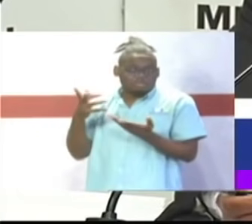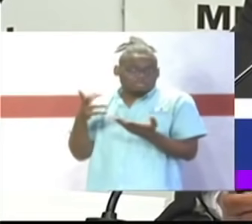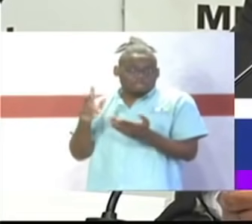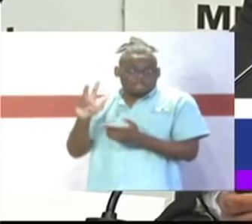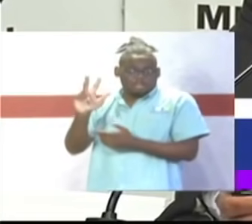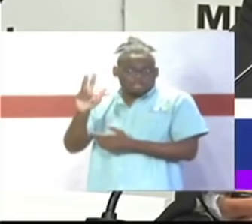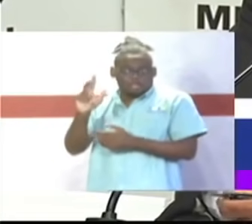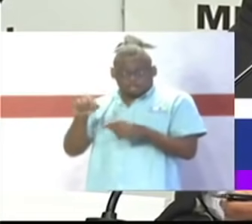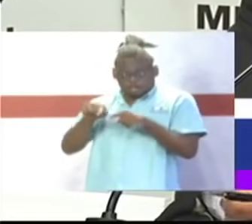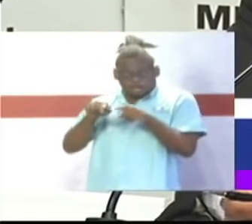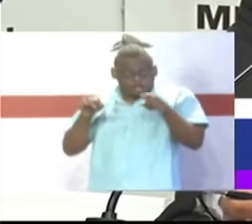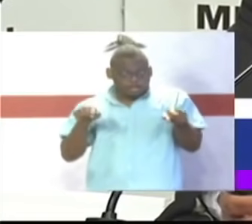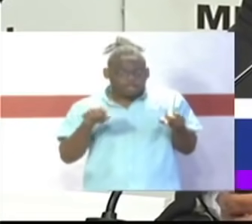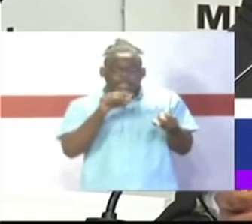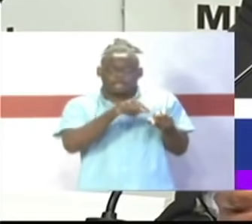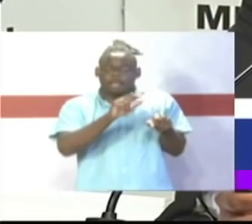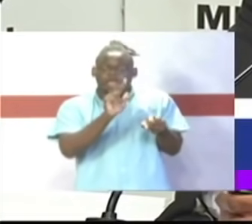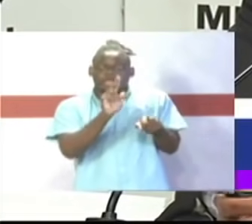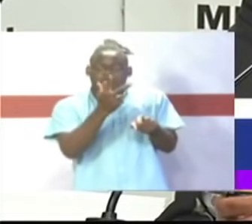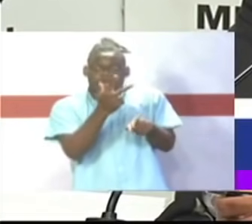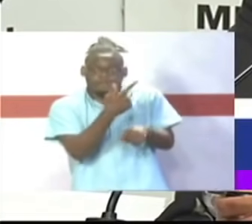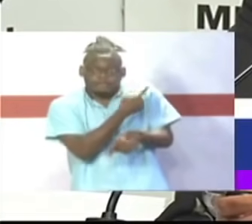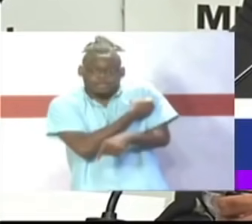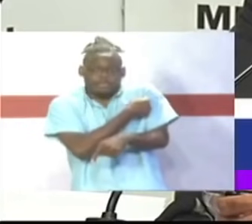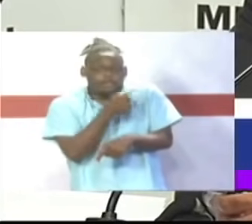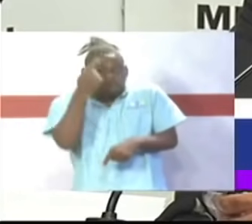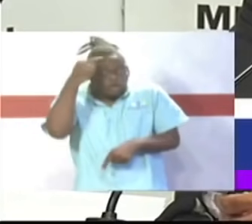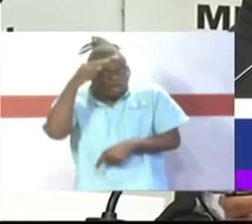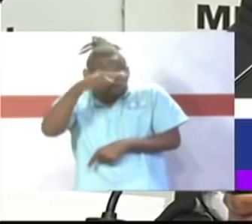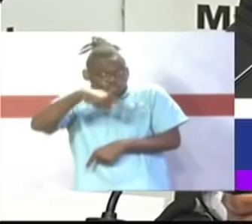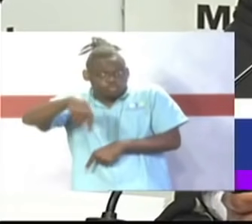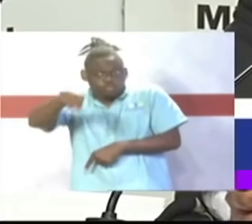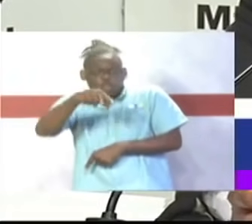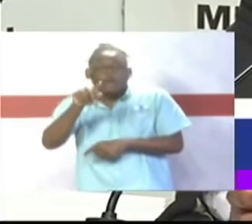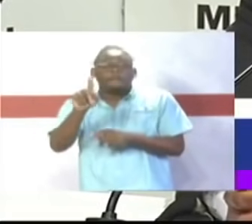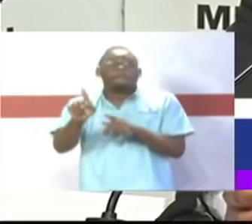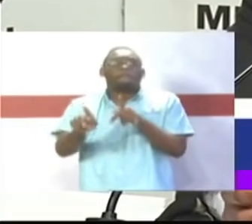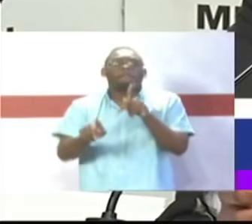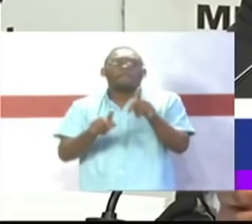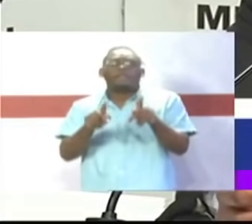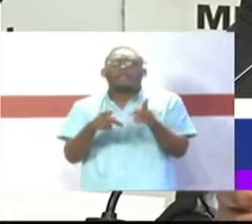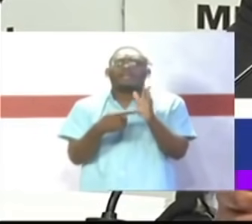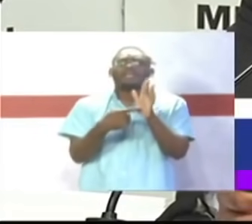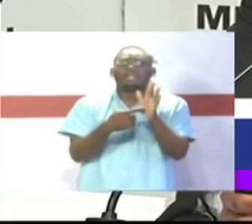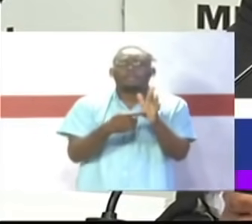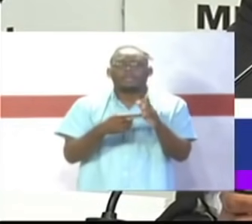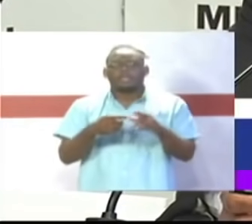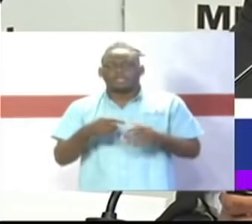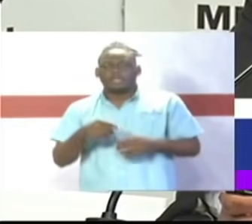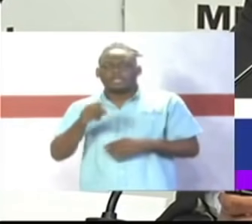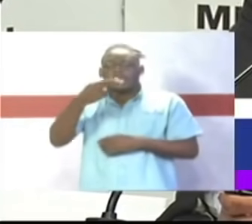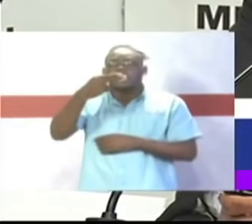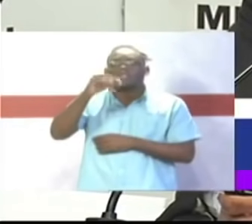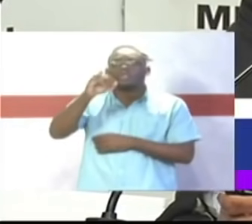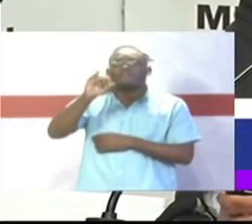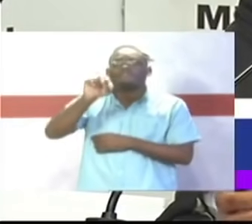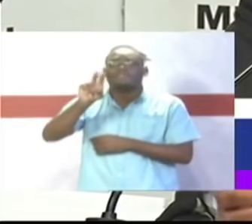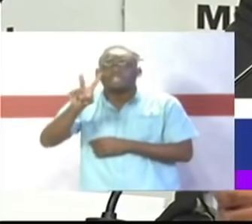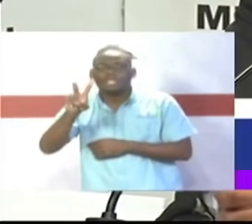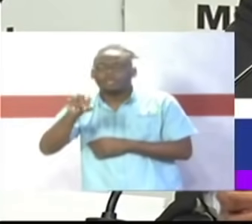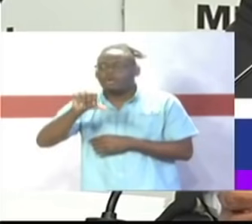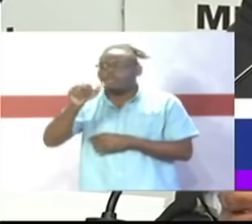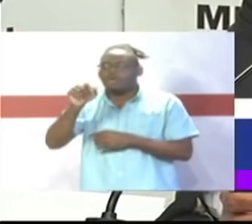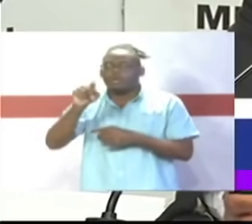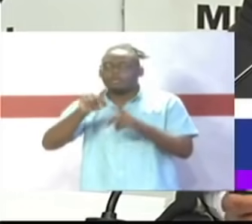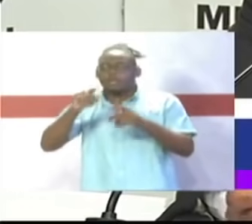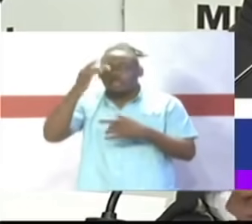Dr. Boyce would have gone into some detail with regards to HIV, those individuals have an immunocompromised system. So